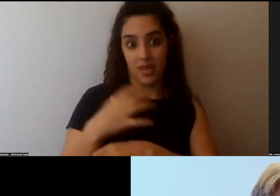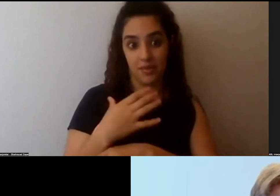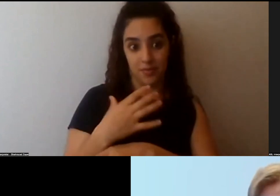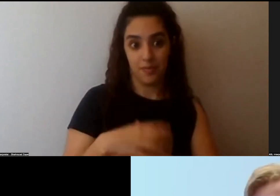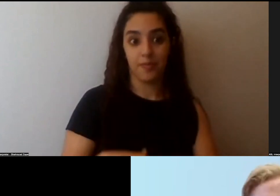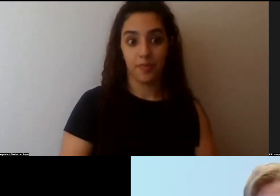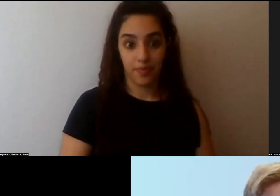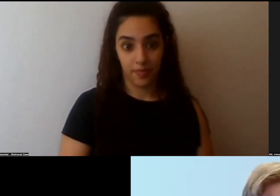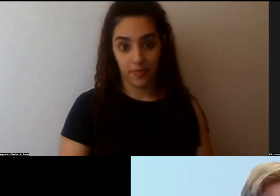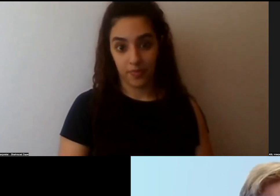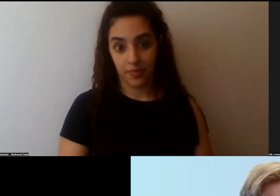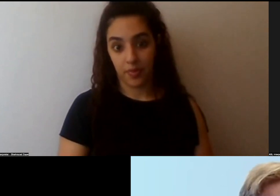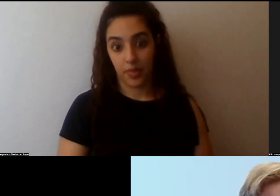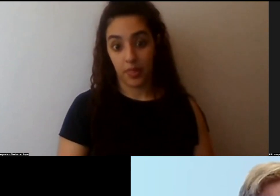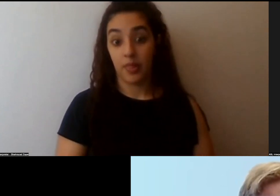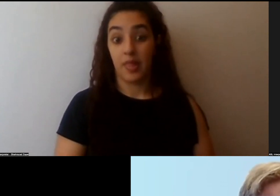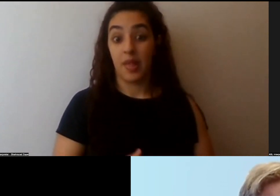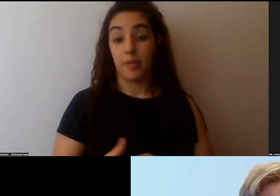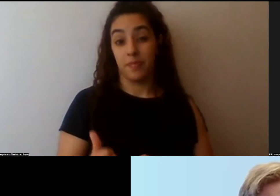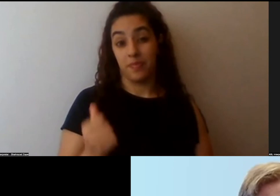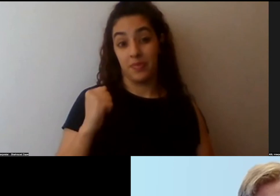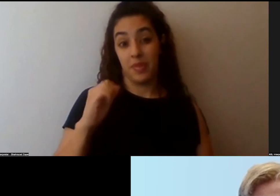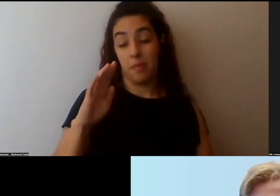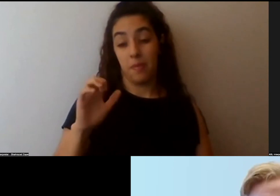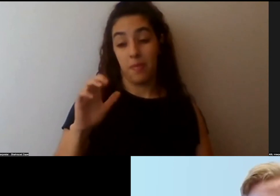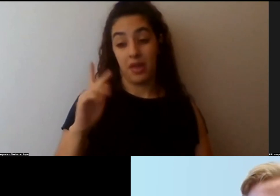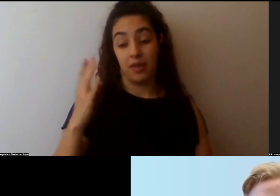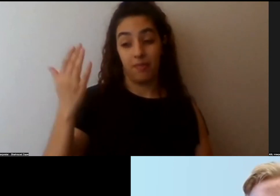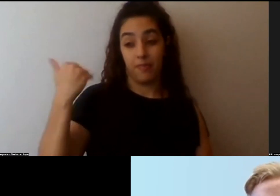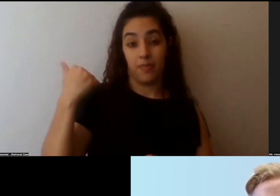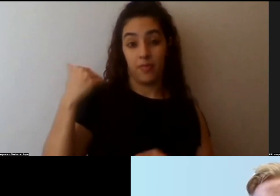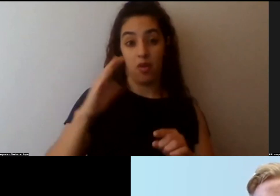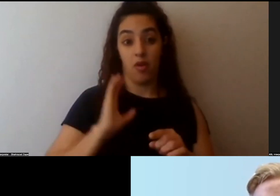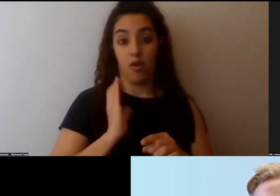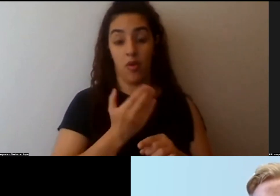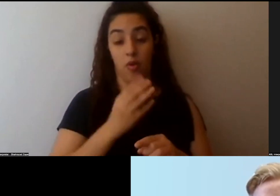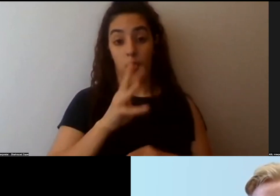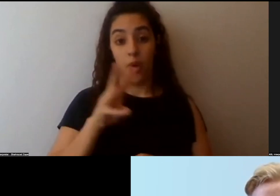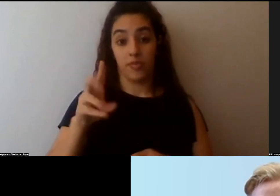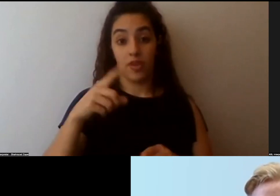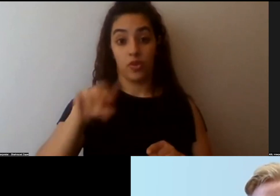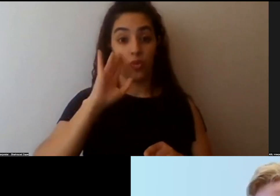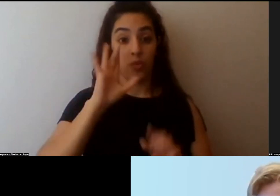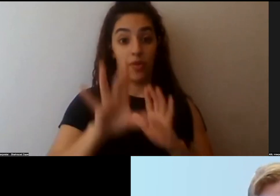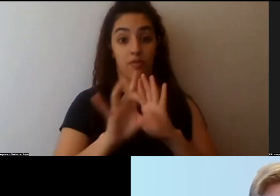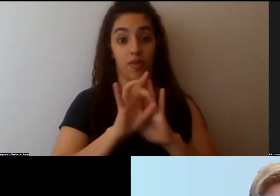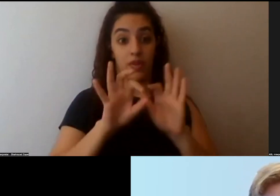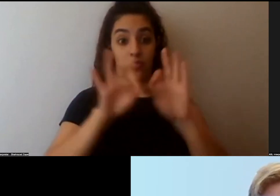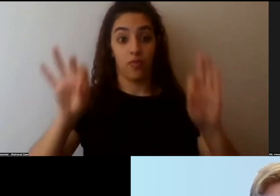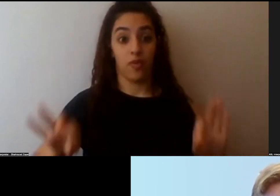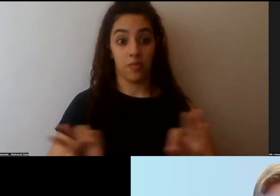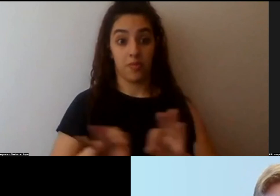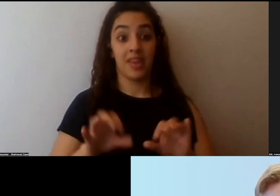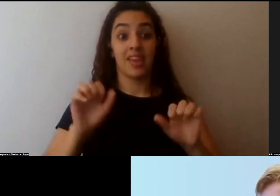hang on one second. At the back of our website, you will find a form to be able to give your name, information, and